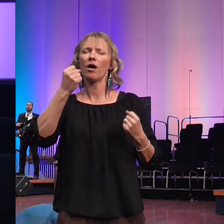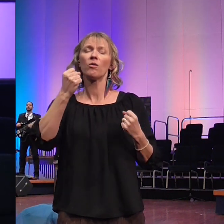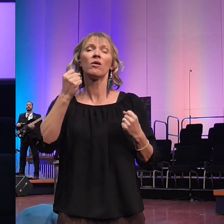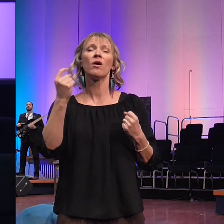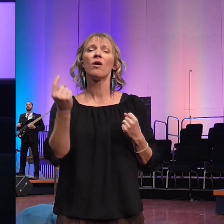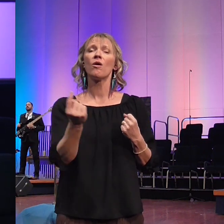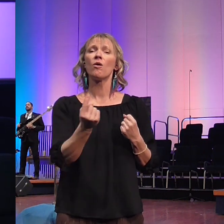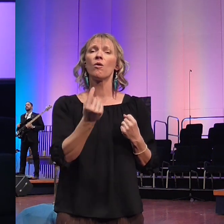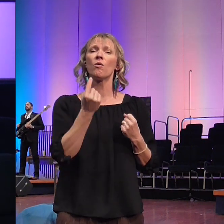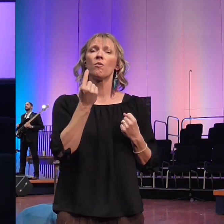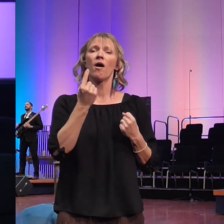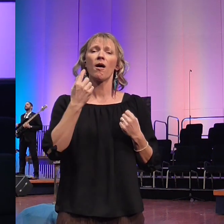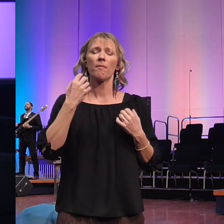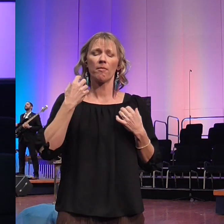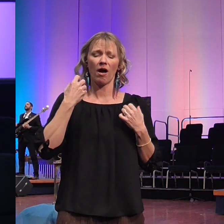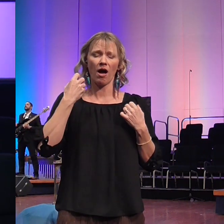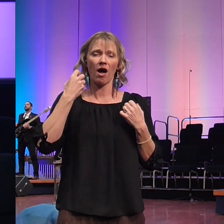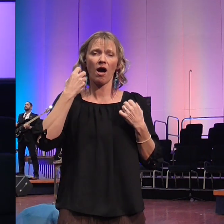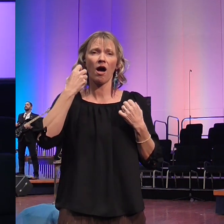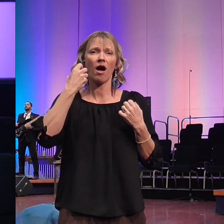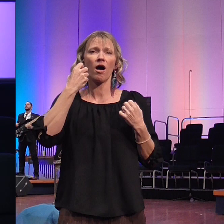one power.